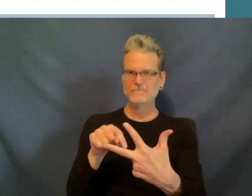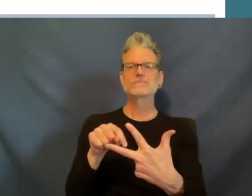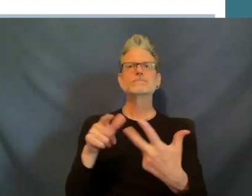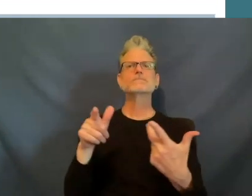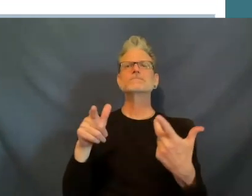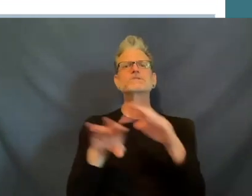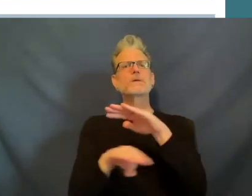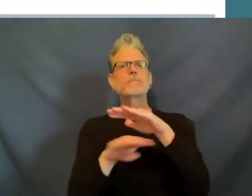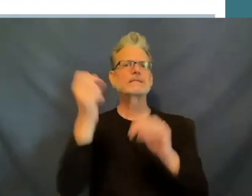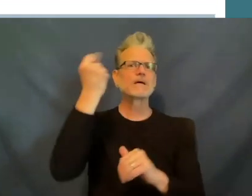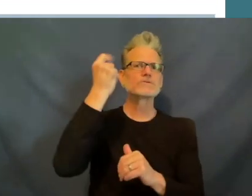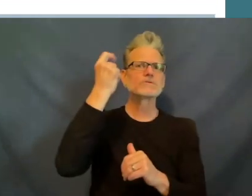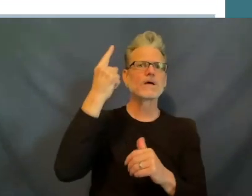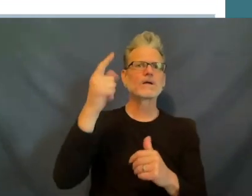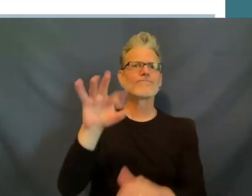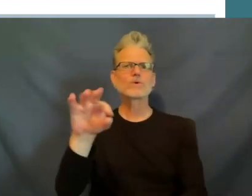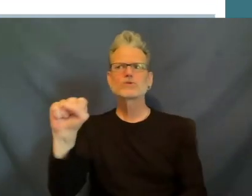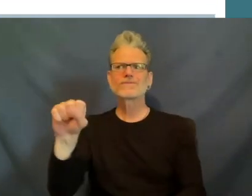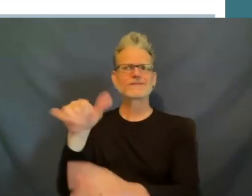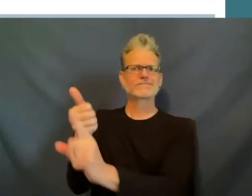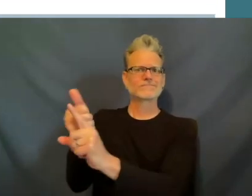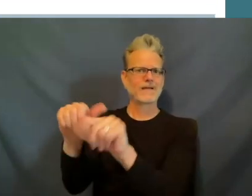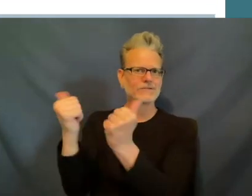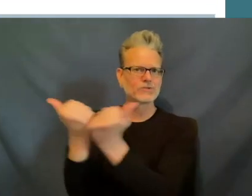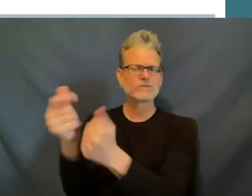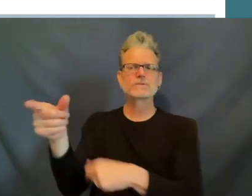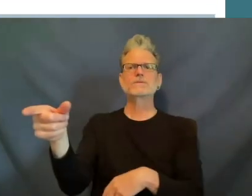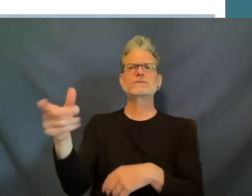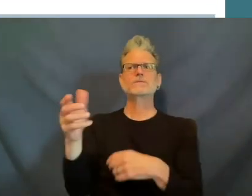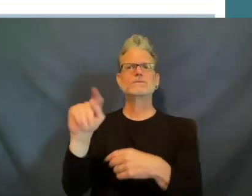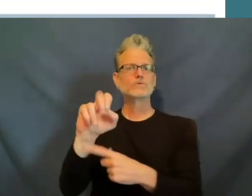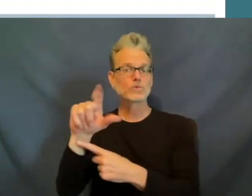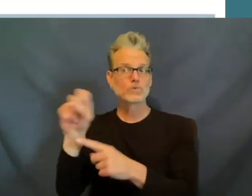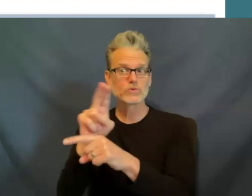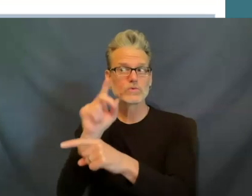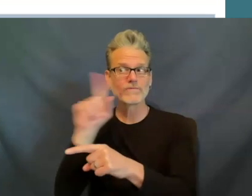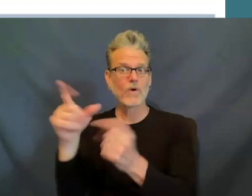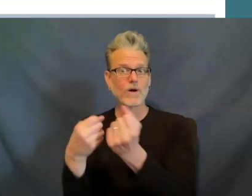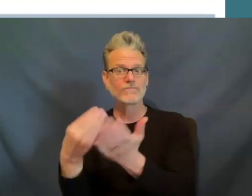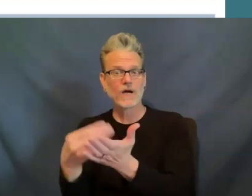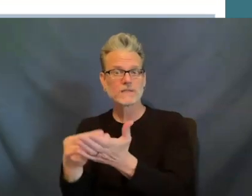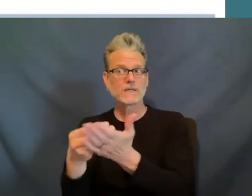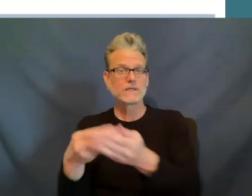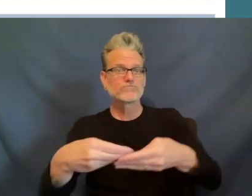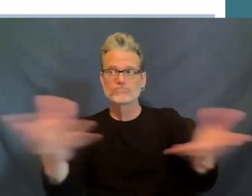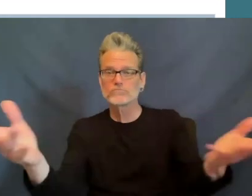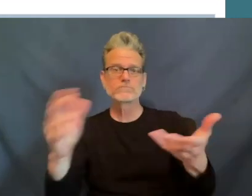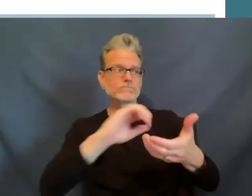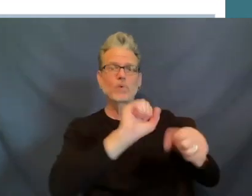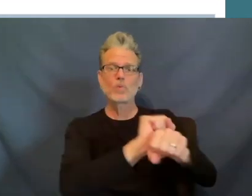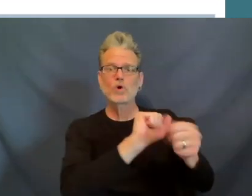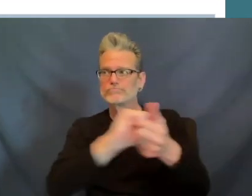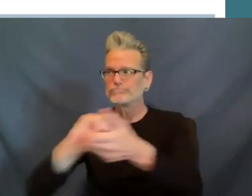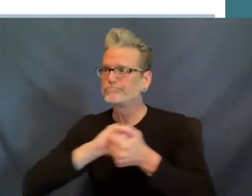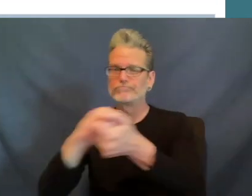Forest Service as an agency and the financial tools it uses to deliver funding to and work in partnership with communities.